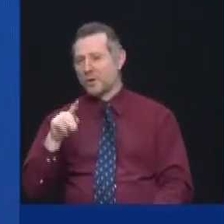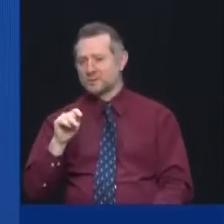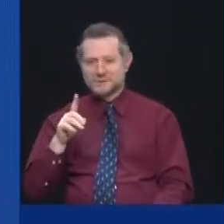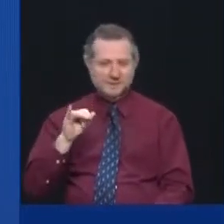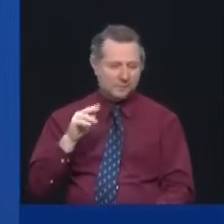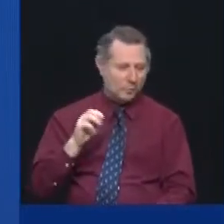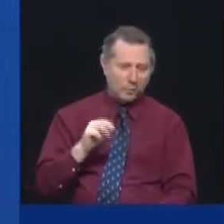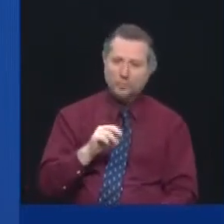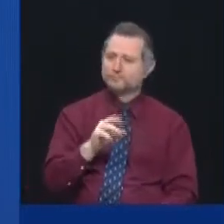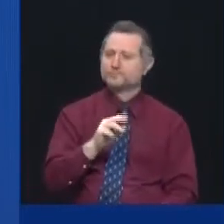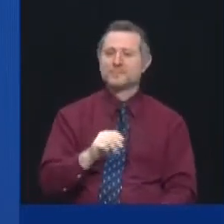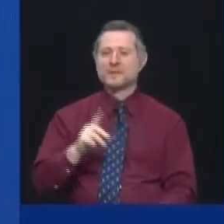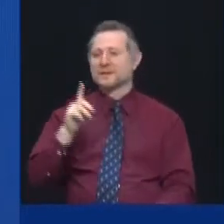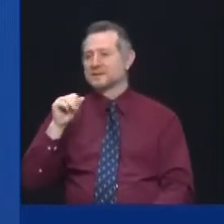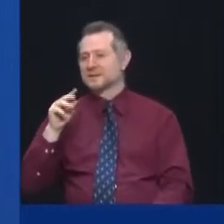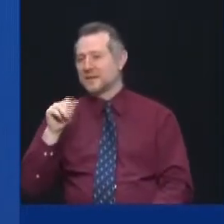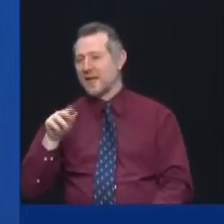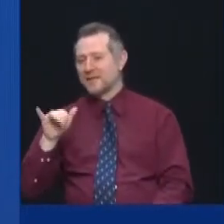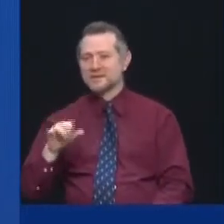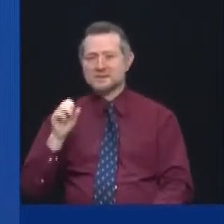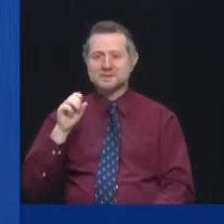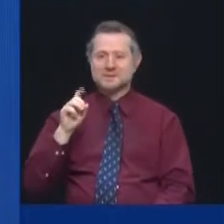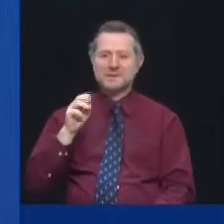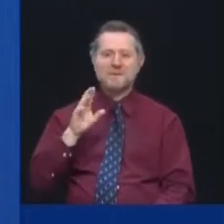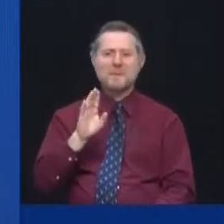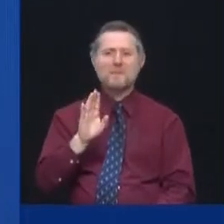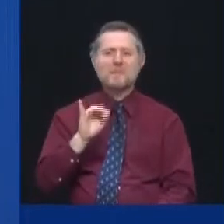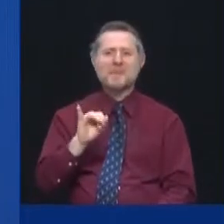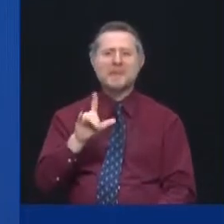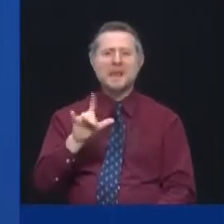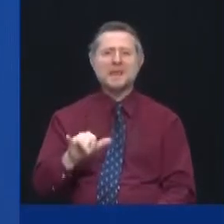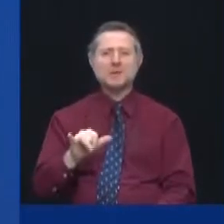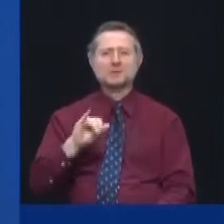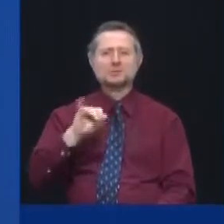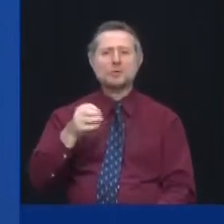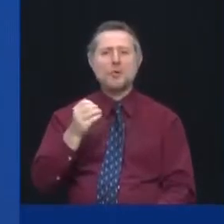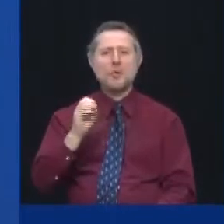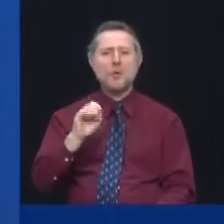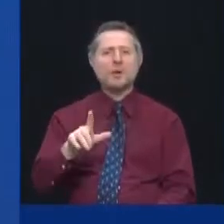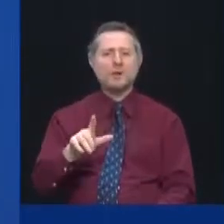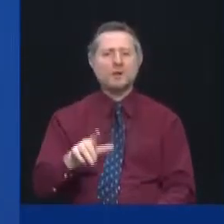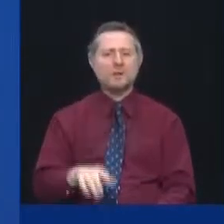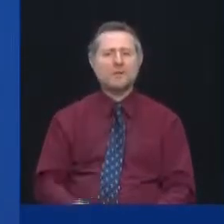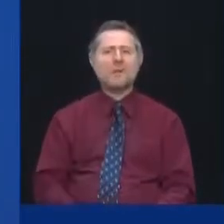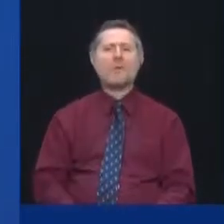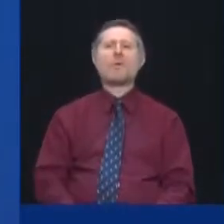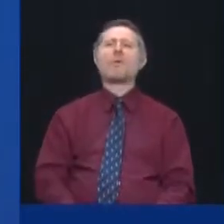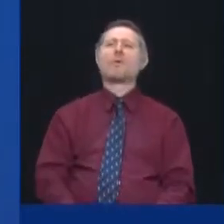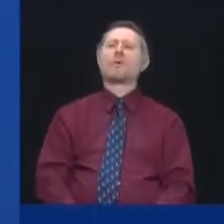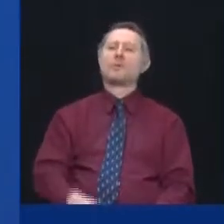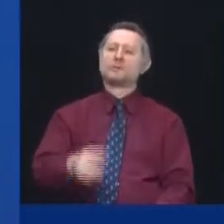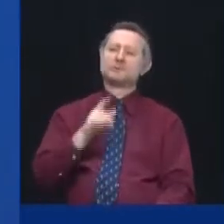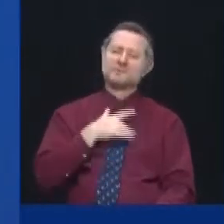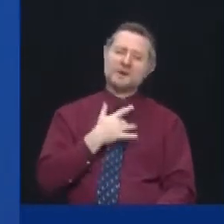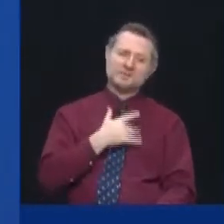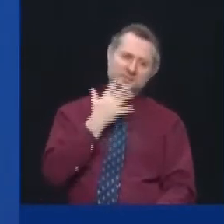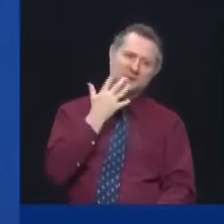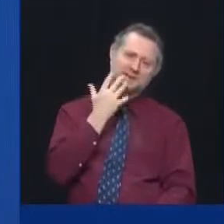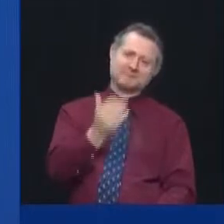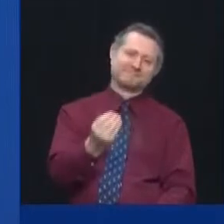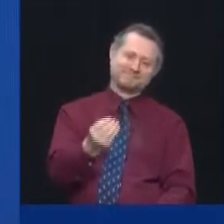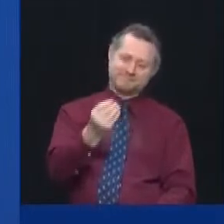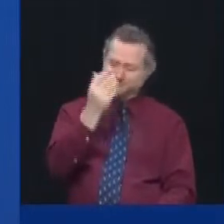York, and we should have the biggest and the best. And once again, it's time to